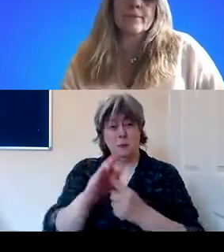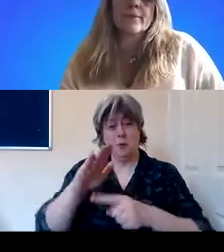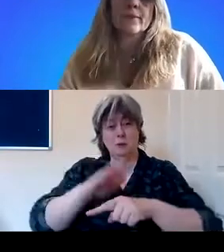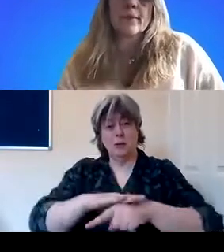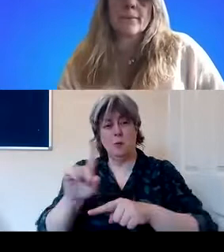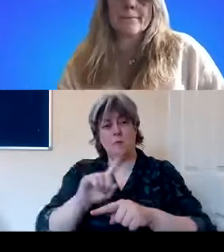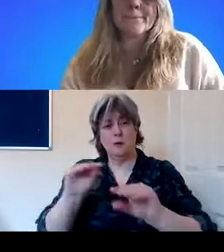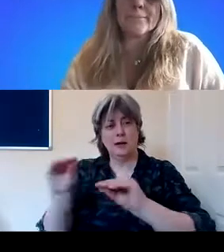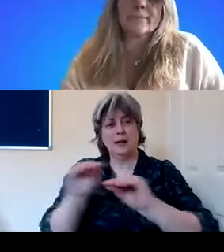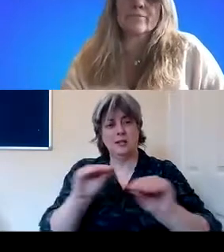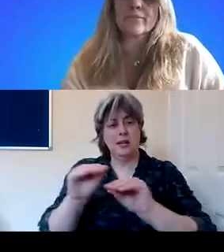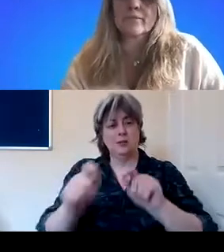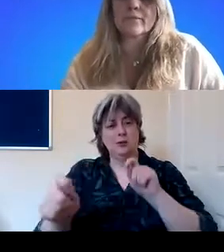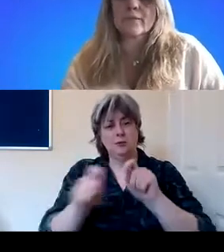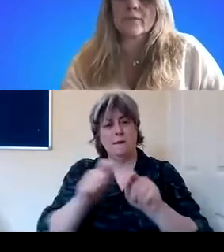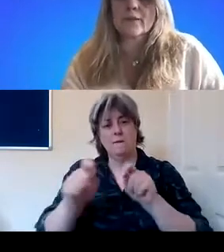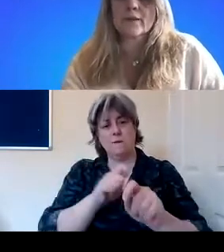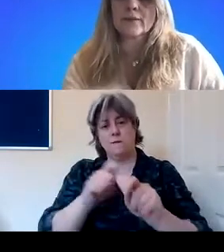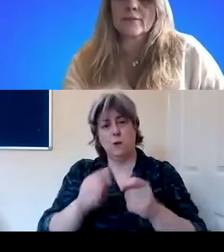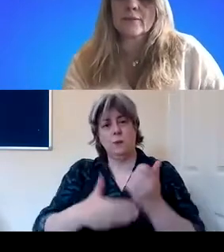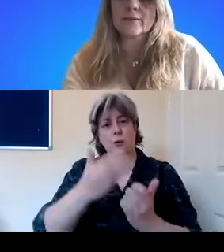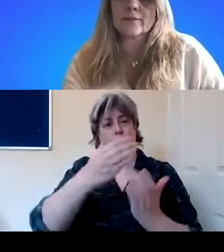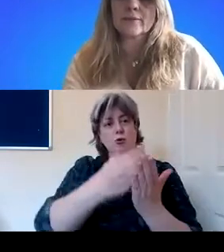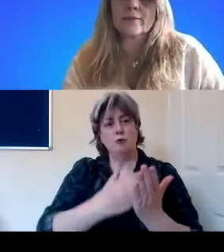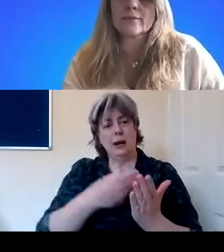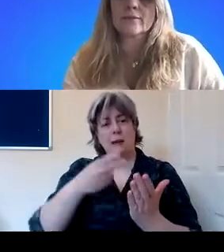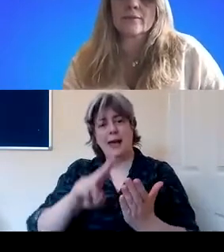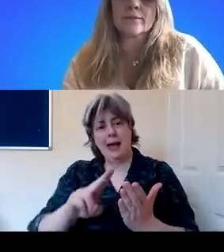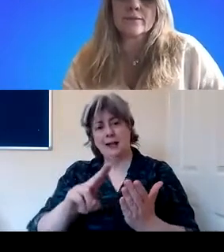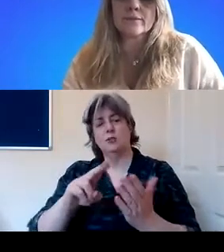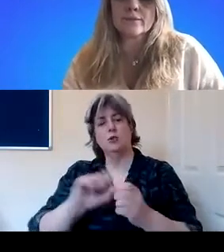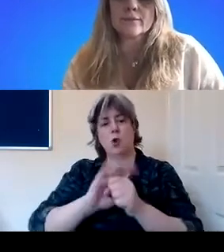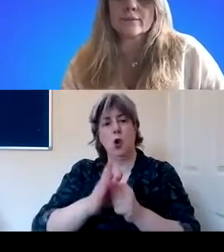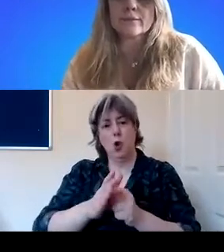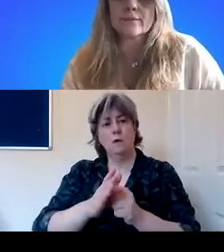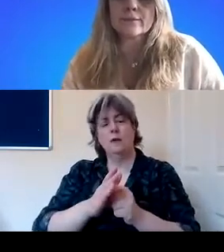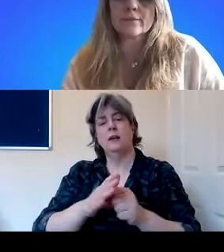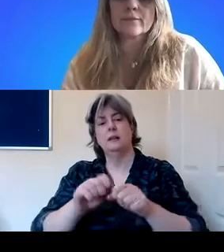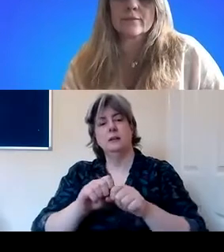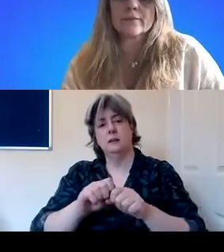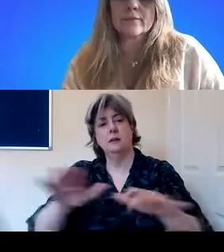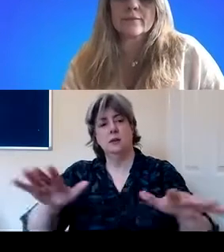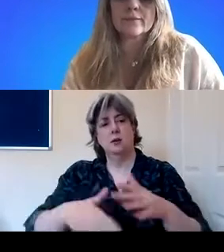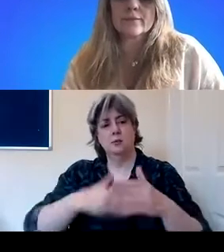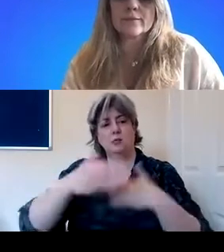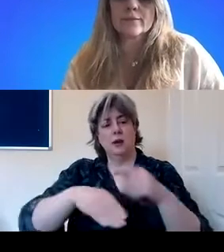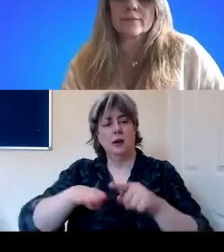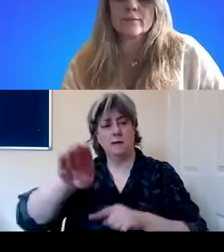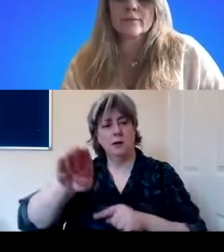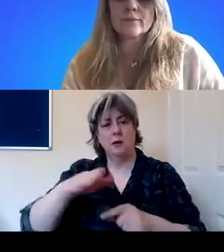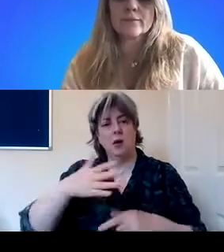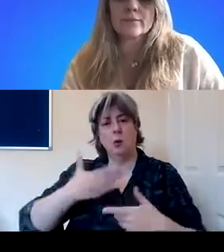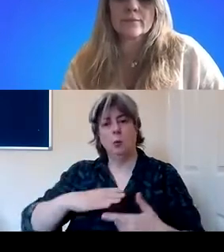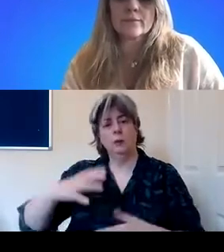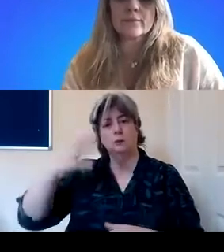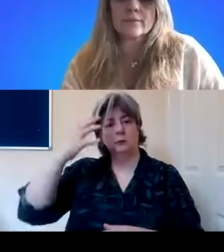course, COVID recovery. We need the new government to engage with the profession, to work with school leaders, listen to them, and put